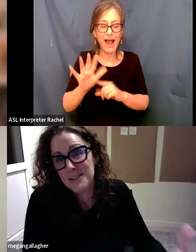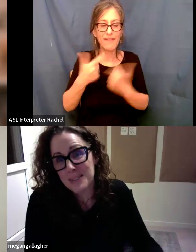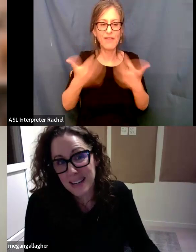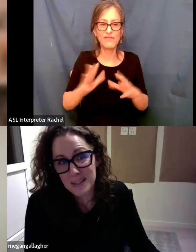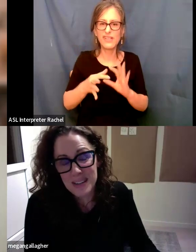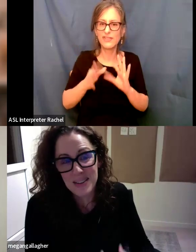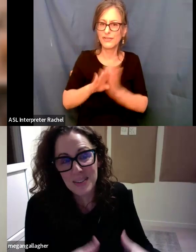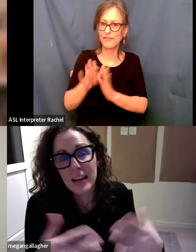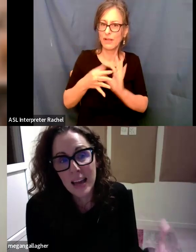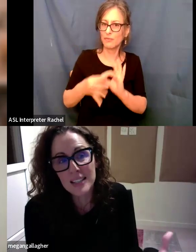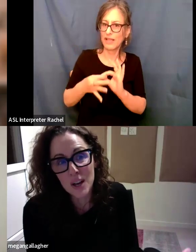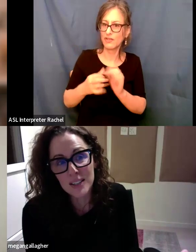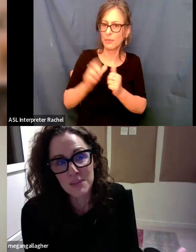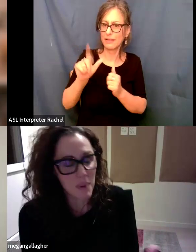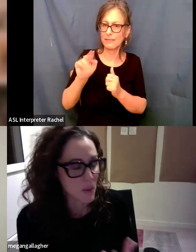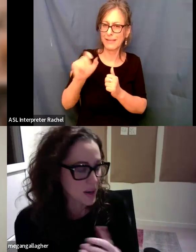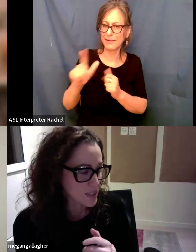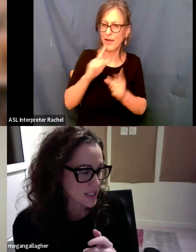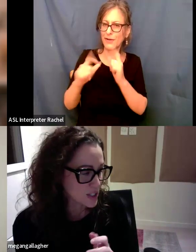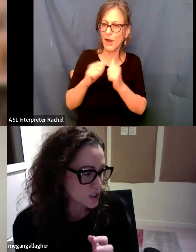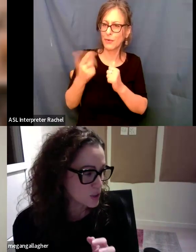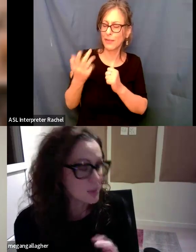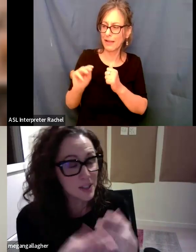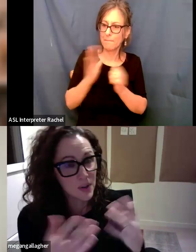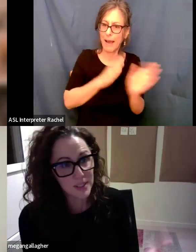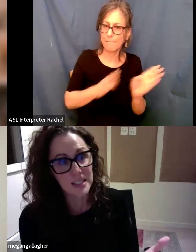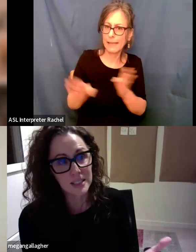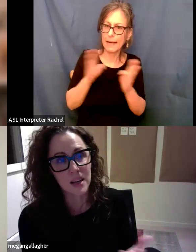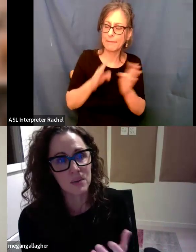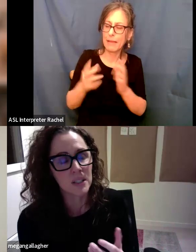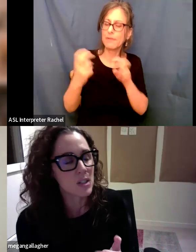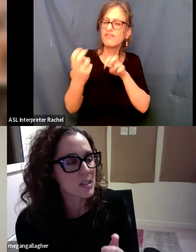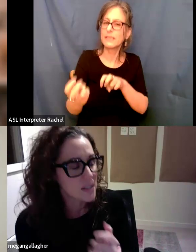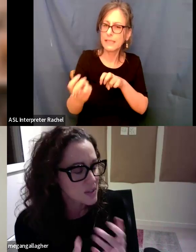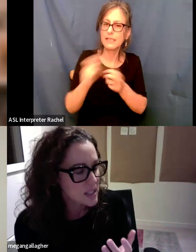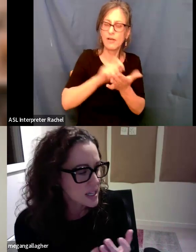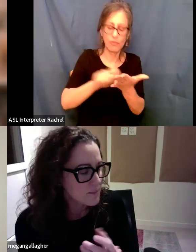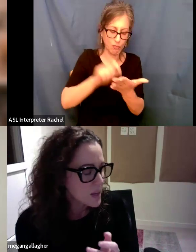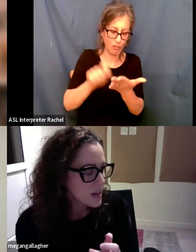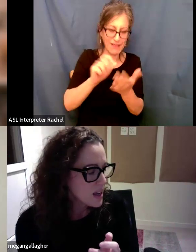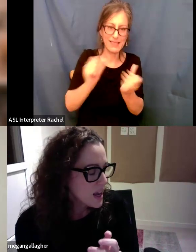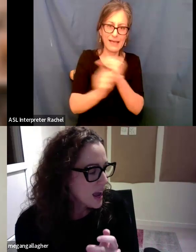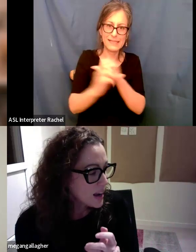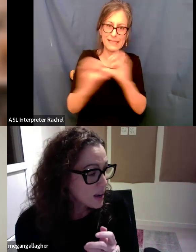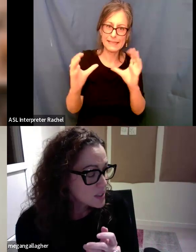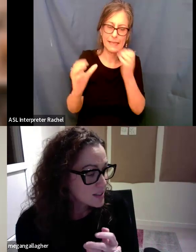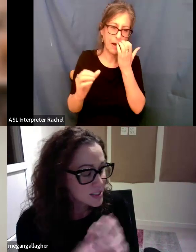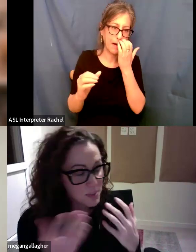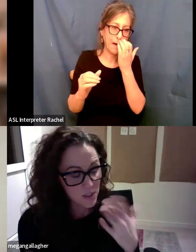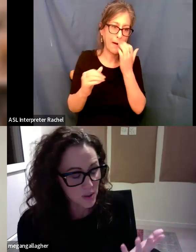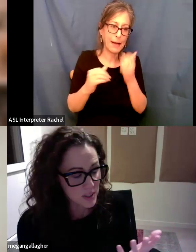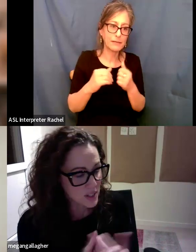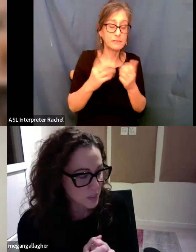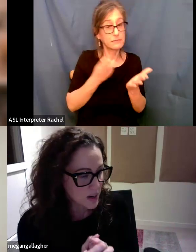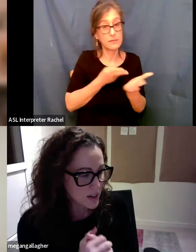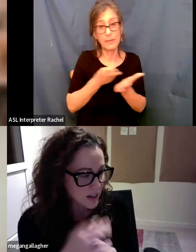with Daniel, and I knew Daniel, and I kind of talked to him about what I was going to do. But then you have to sit down and write this, the scene. And I was, to